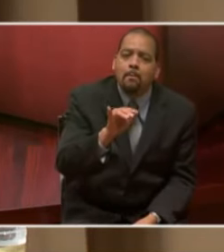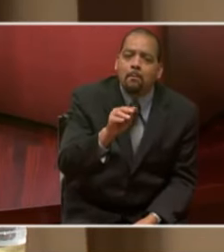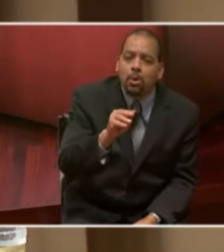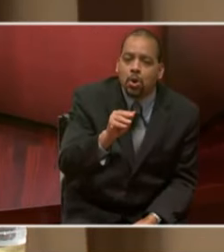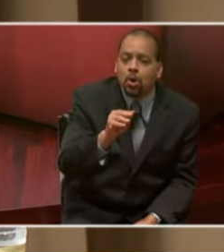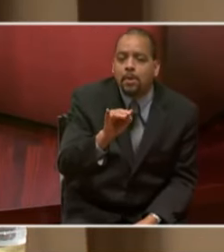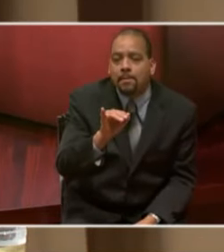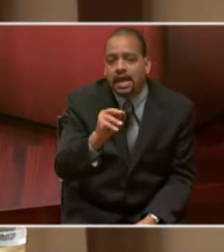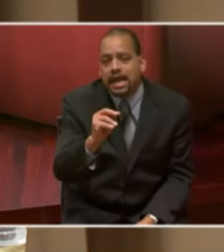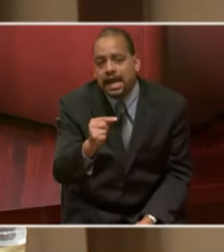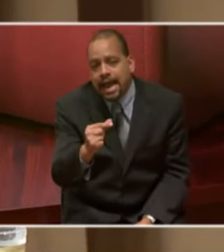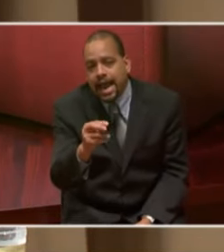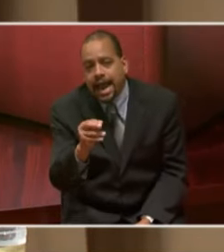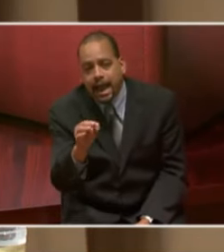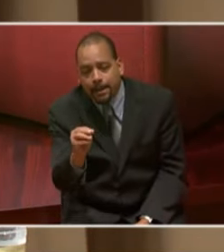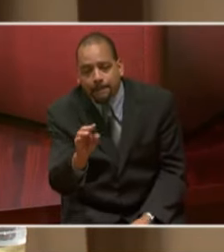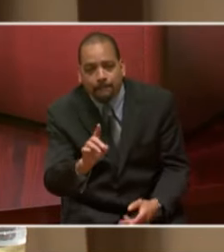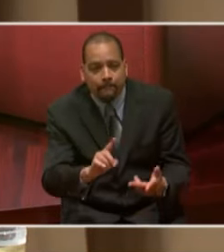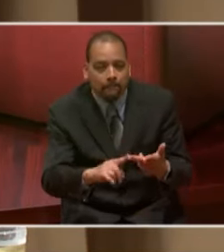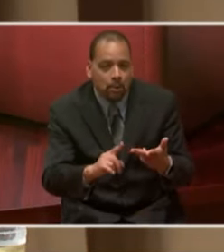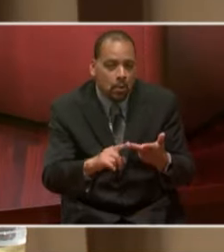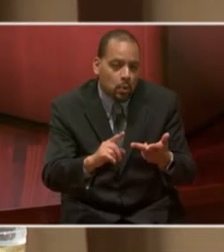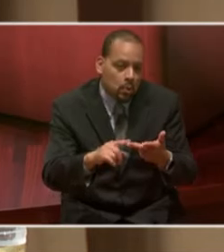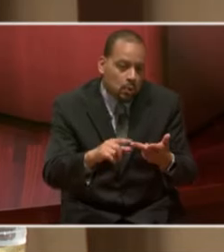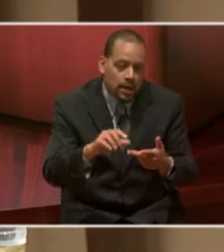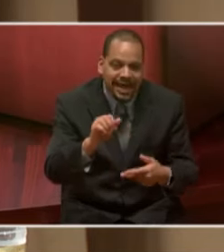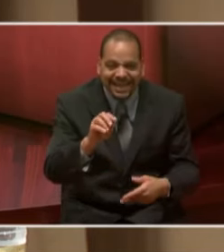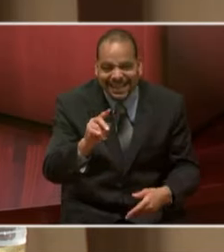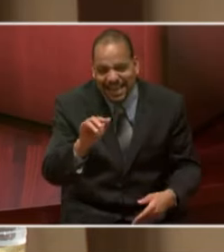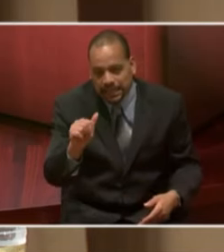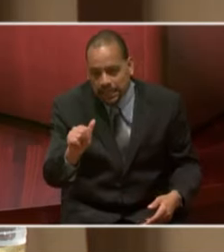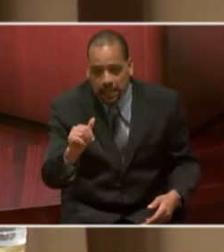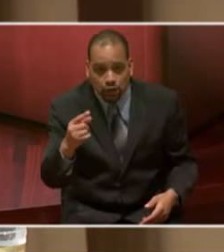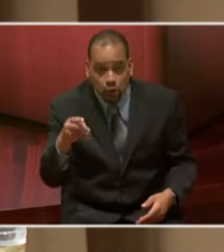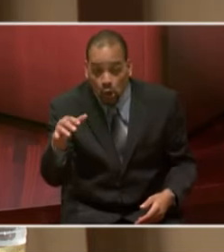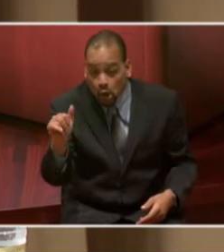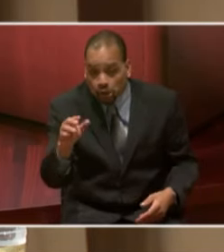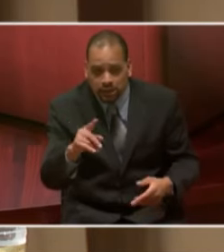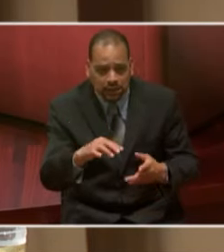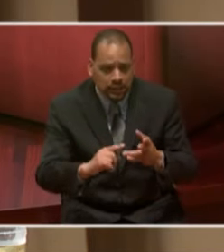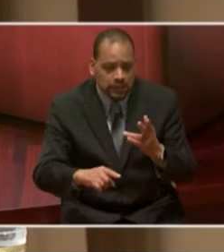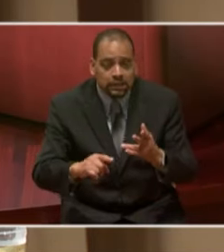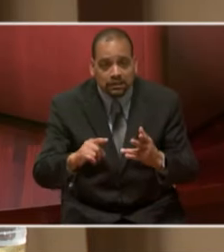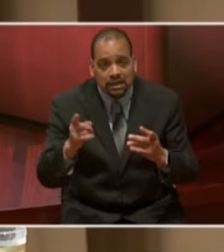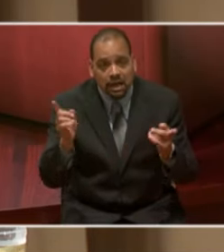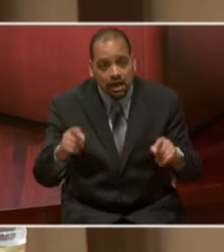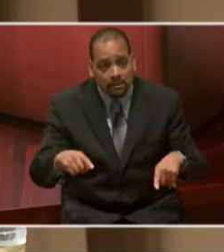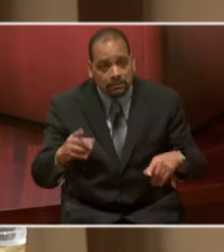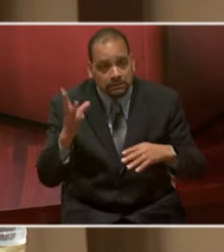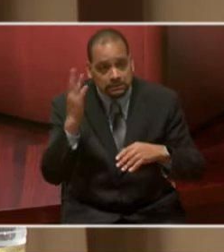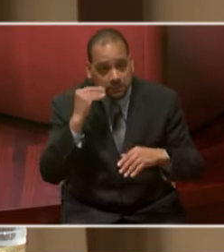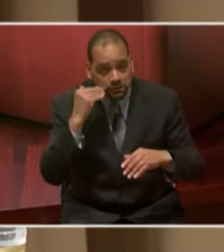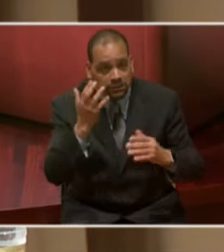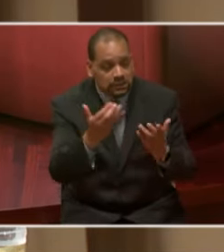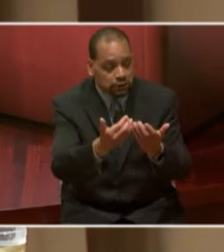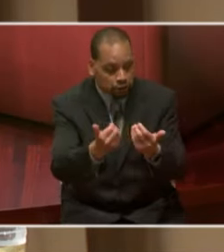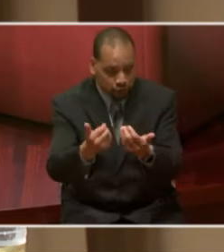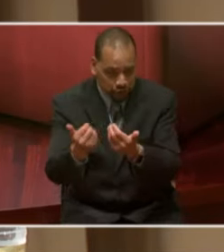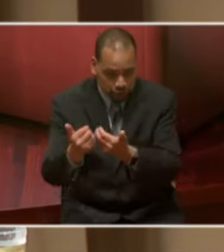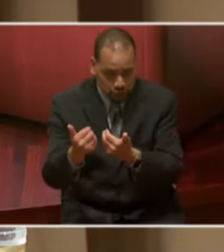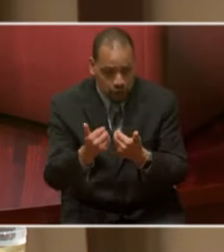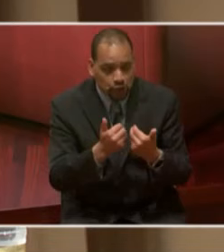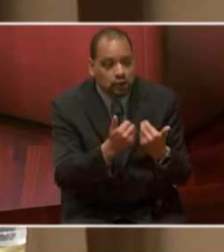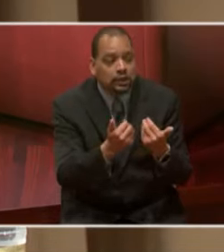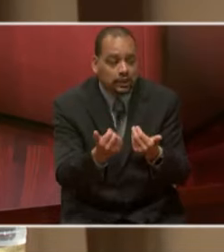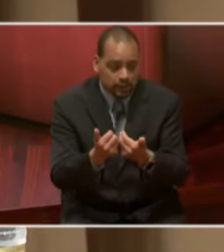and travel through the rest of the South. I hadn't been to Washington, but on that night, on one night, we came here